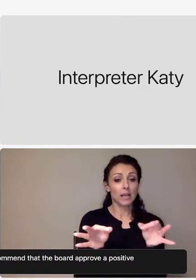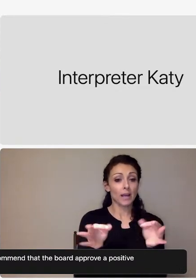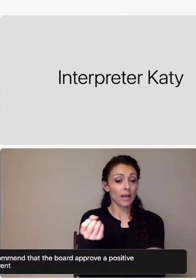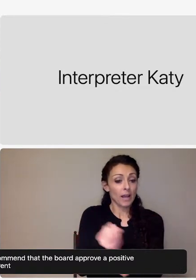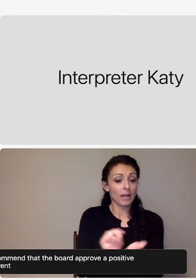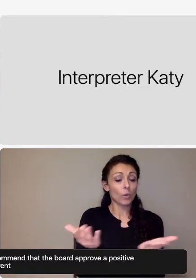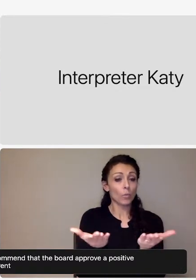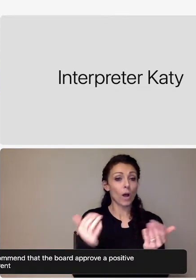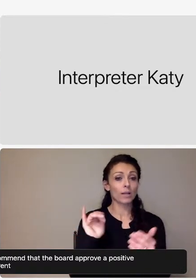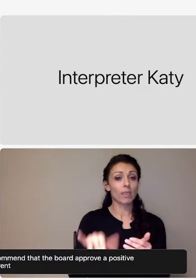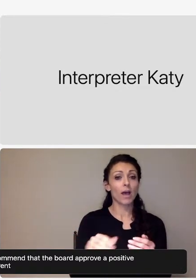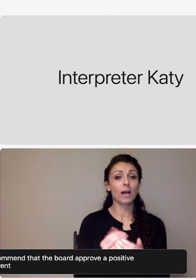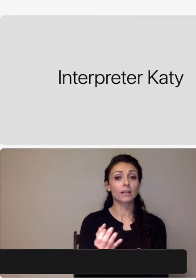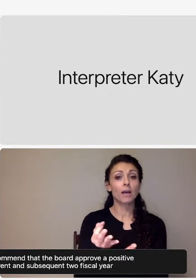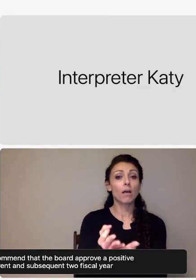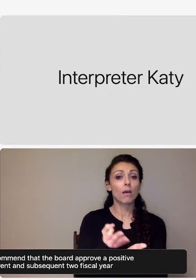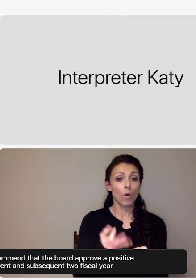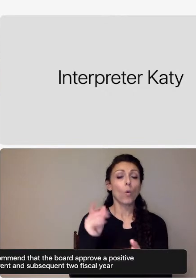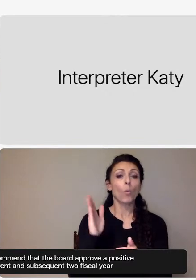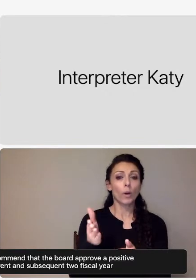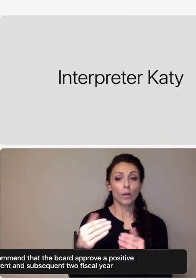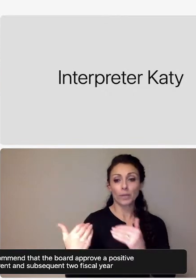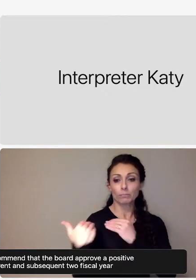subsequent two fiscal years